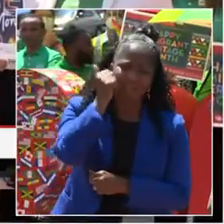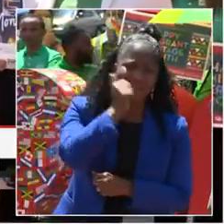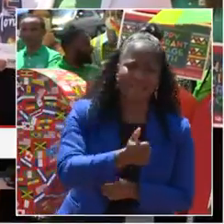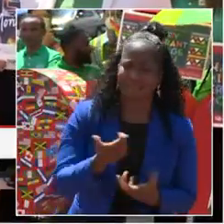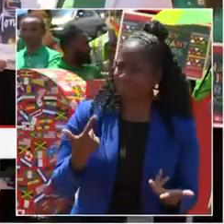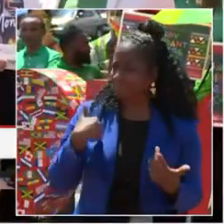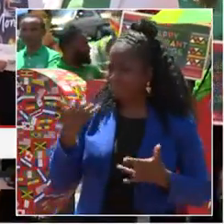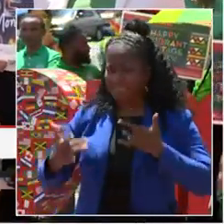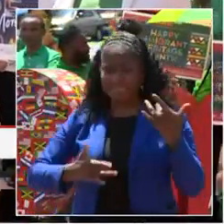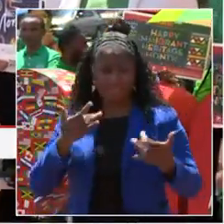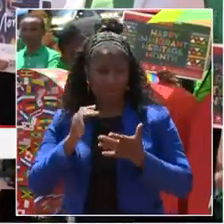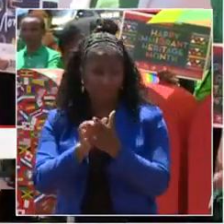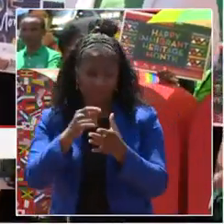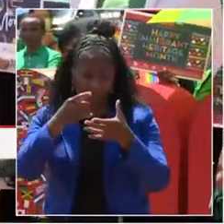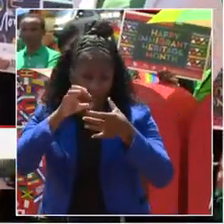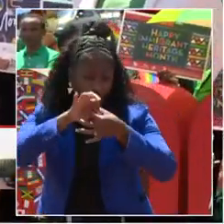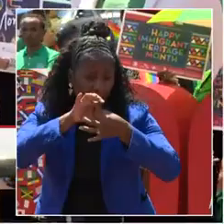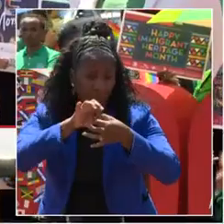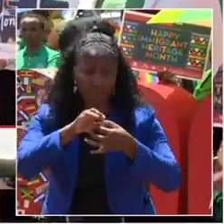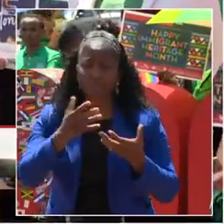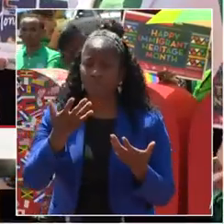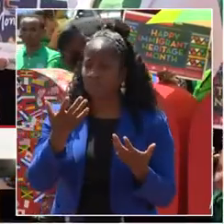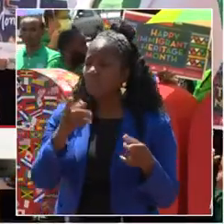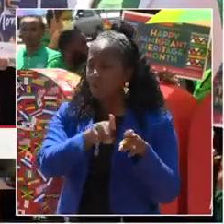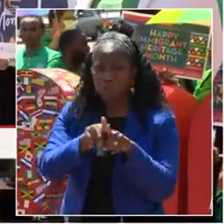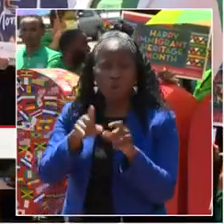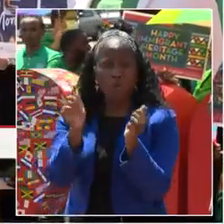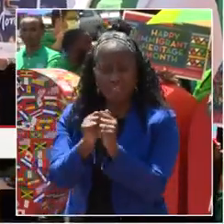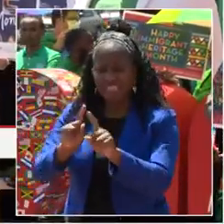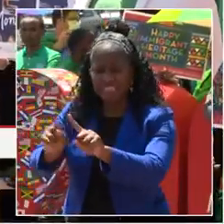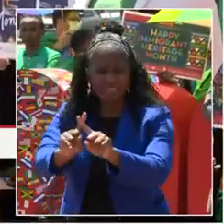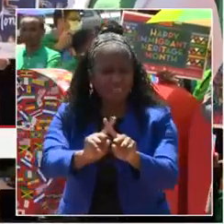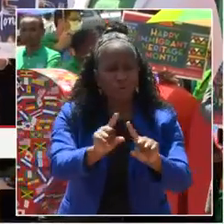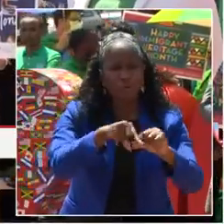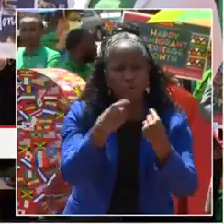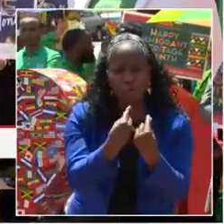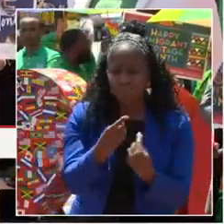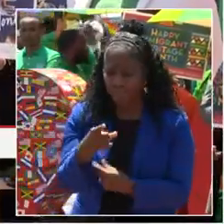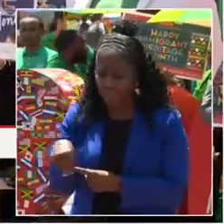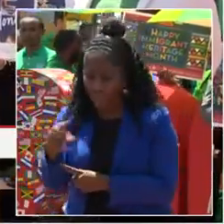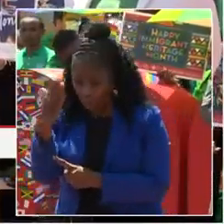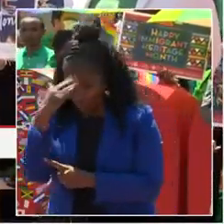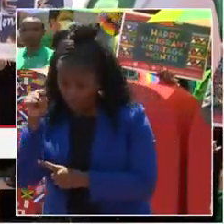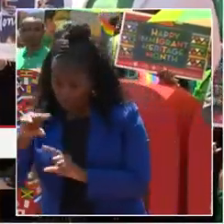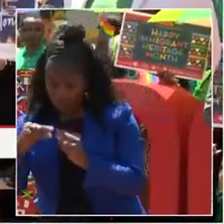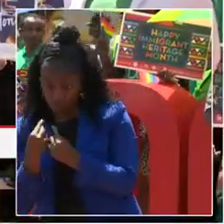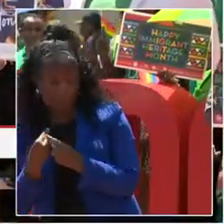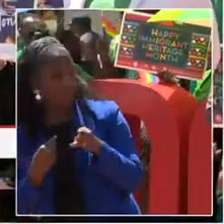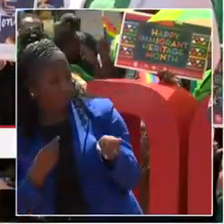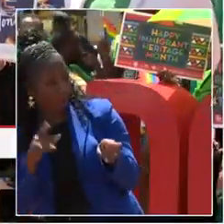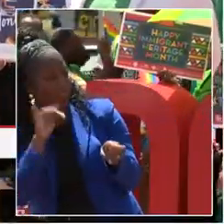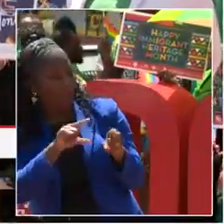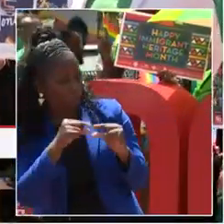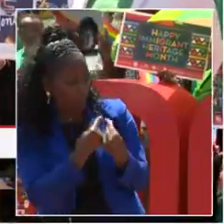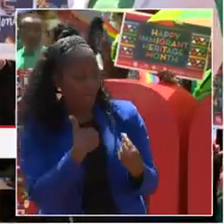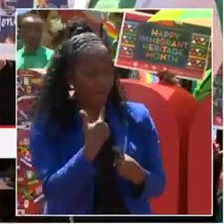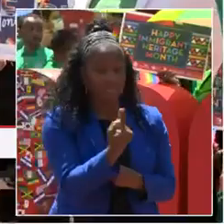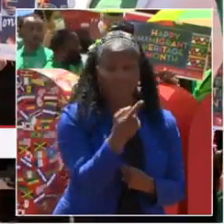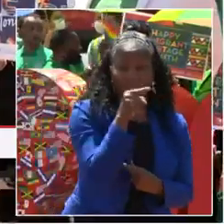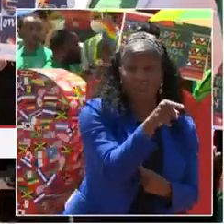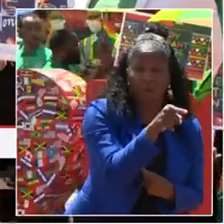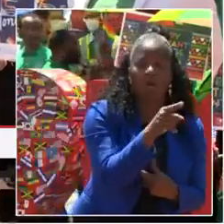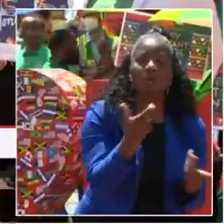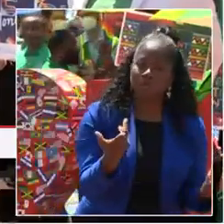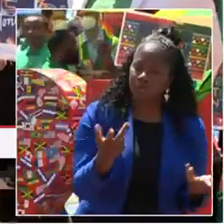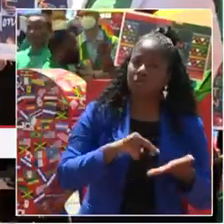excited. Again, we have collaboration even amongst the different groups who know that this other group is having something and this other group is having something.